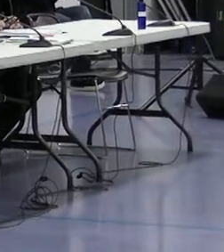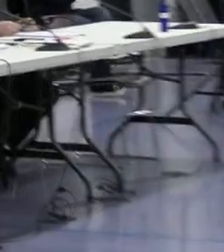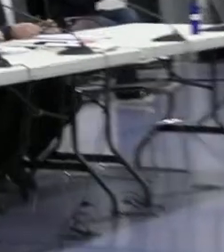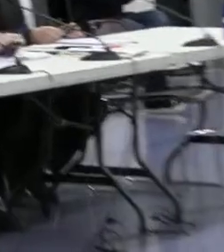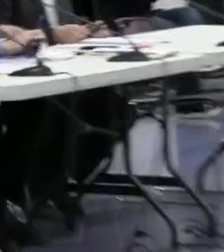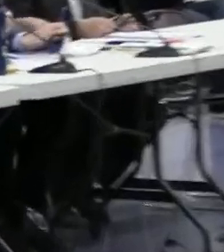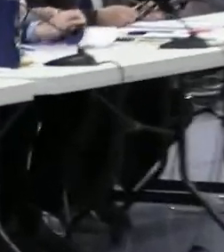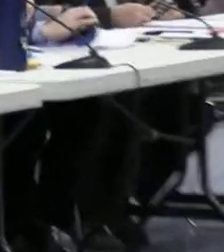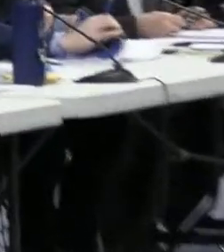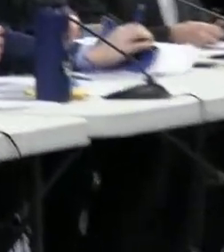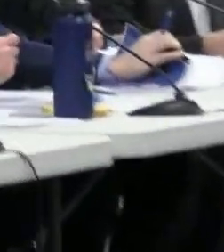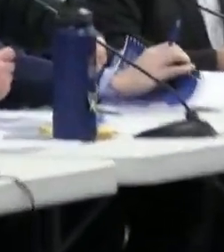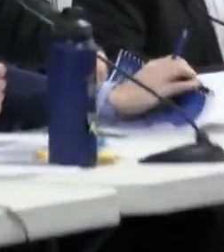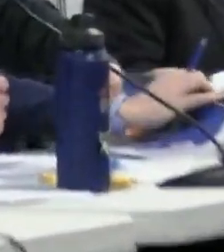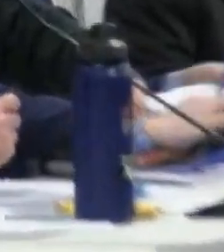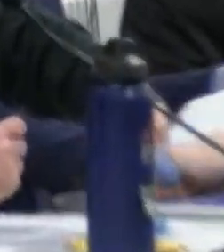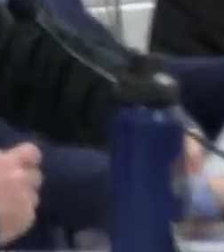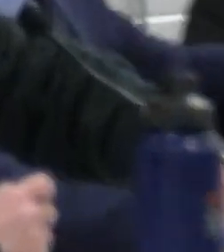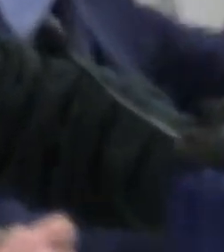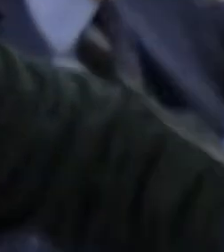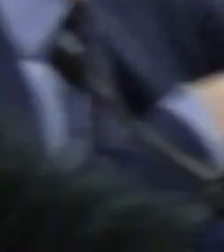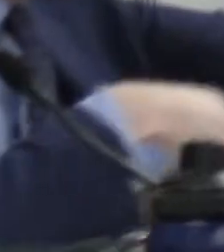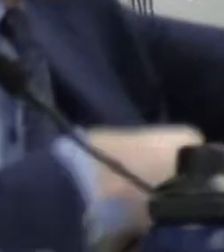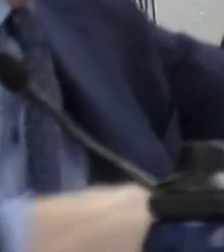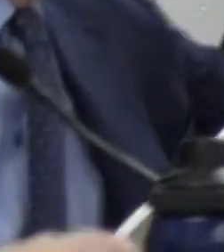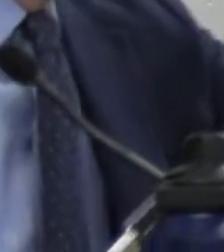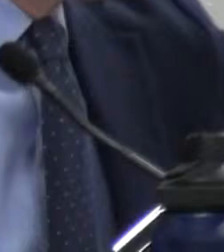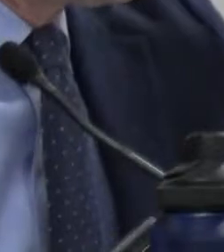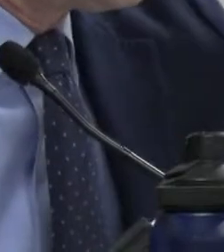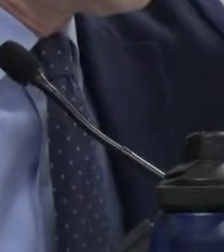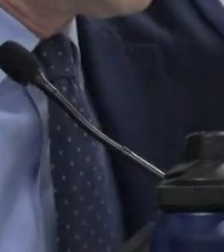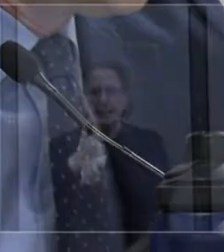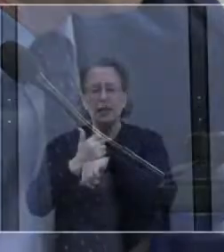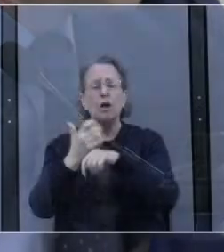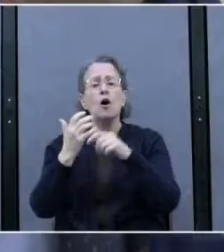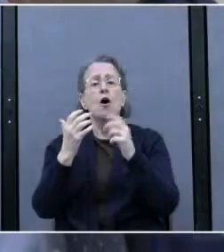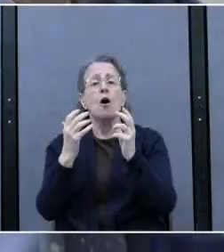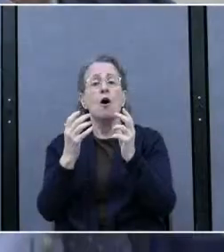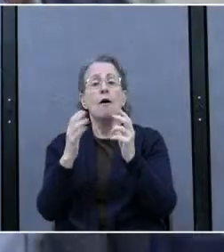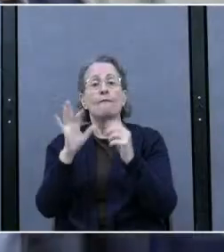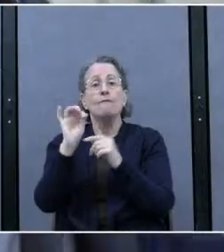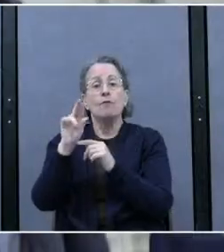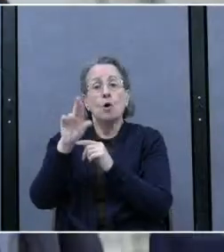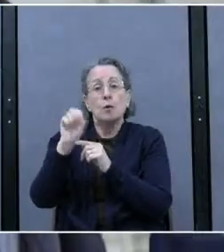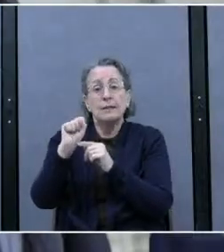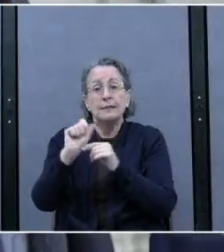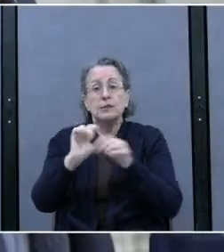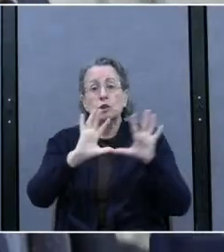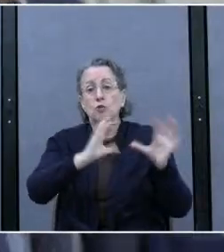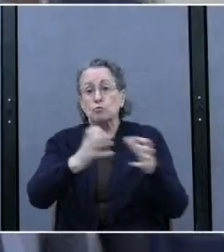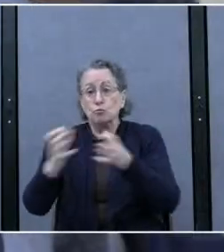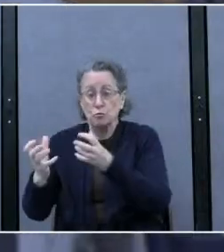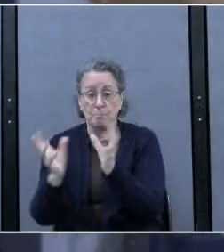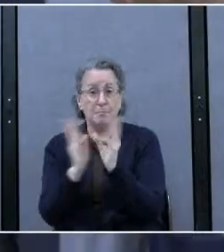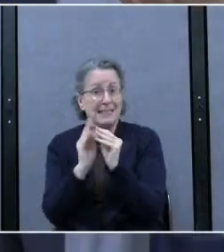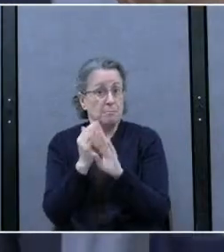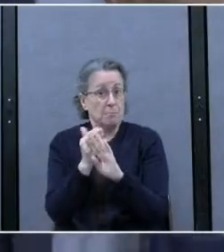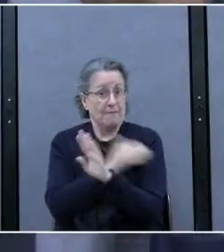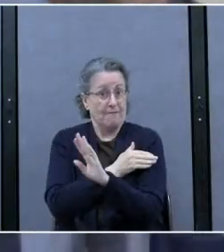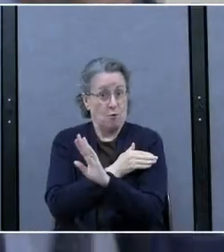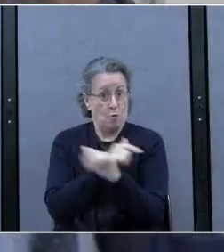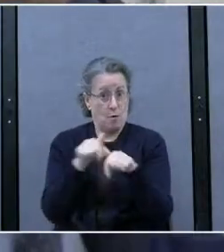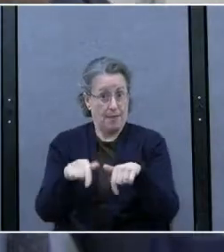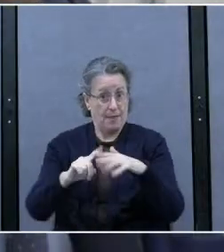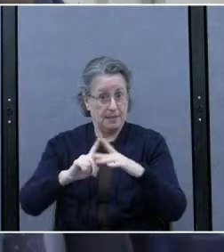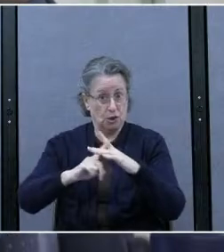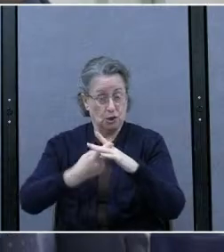had caucuses at 5:45. It's great to see so many people there, and this meeting is scheduled to start at 7, so we are starting